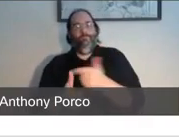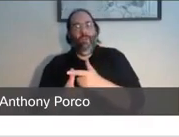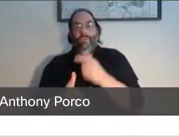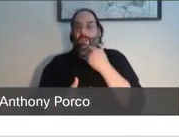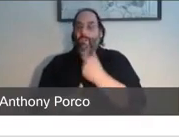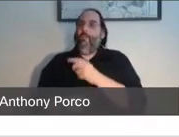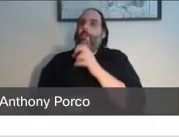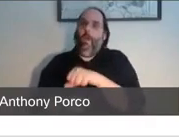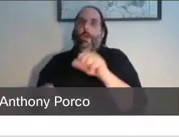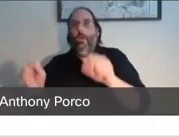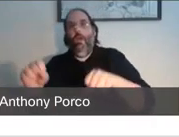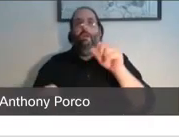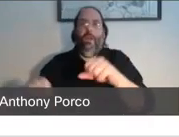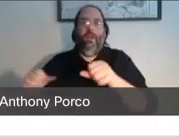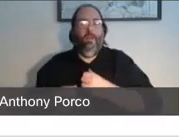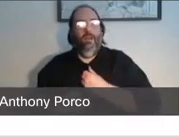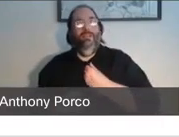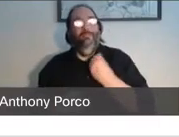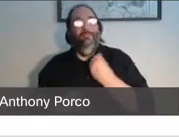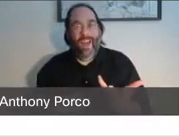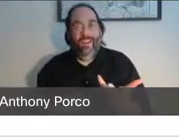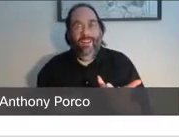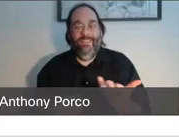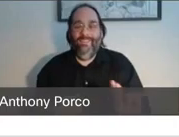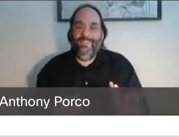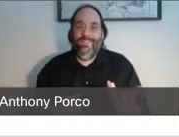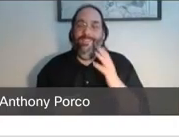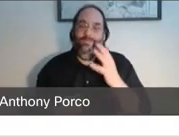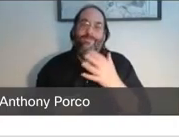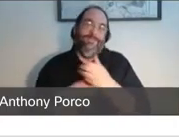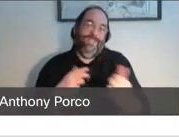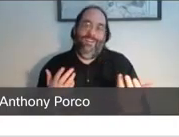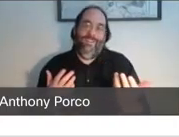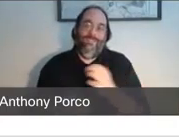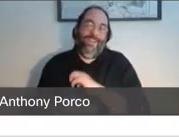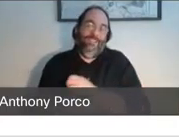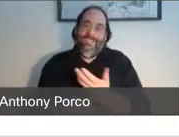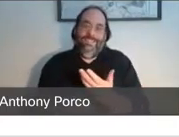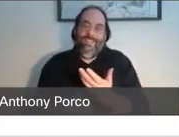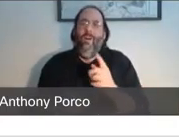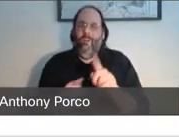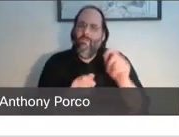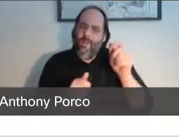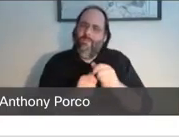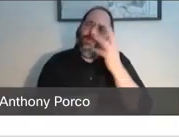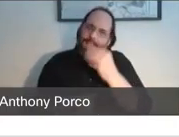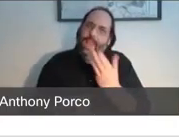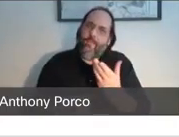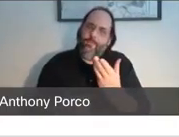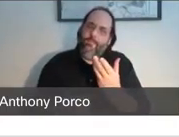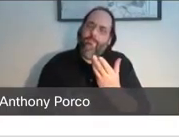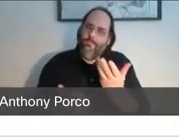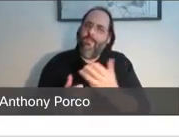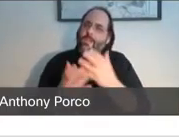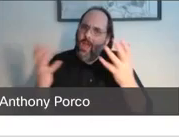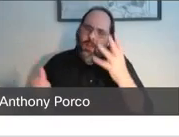out, giving all that you have, eventually you're going to be on empty. And make sure you get a lot of sleep. You need to do that, okay? Take